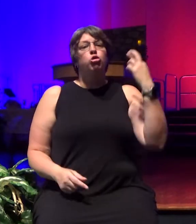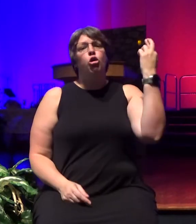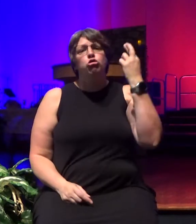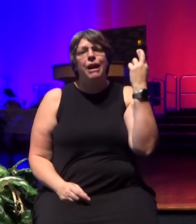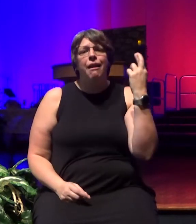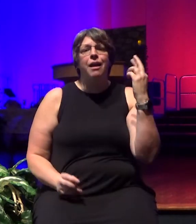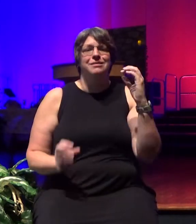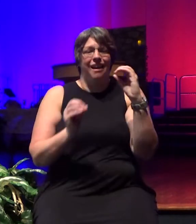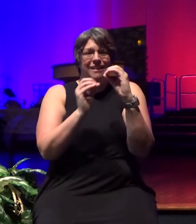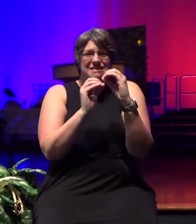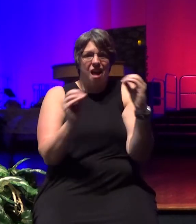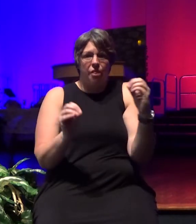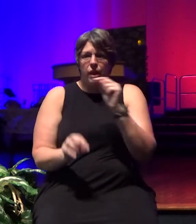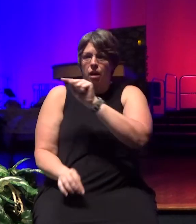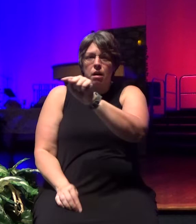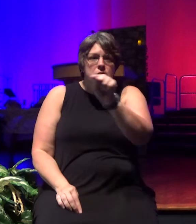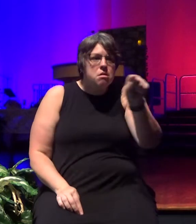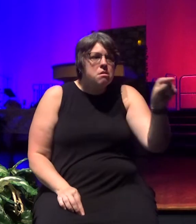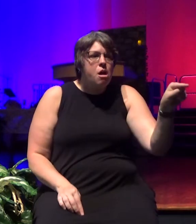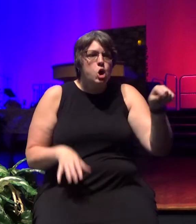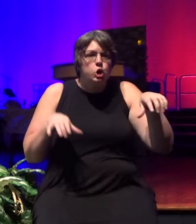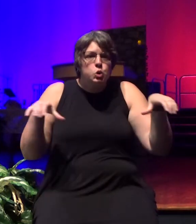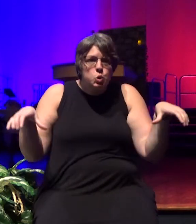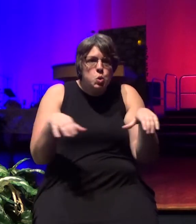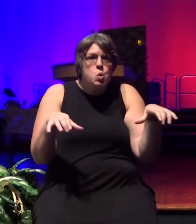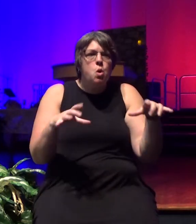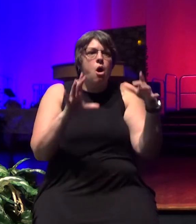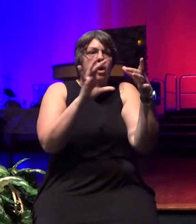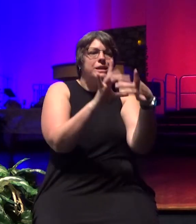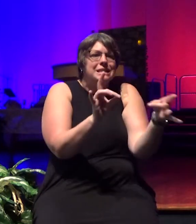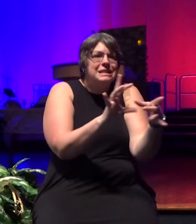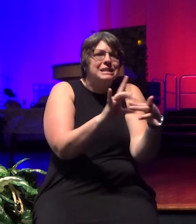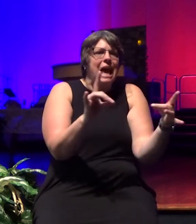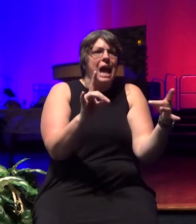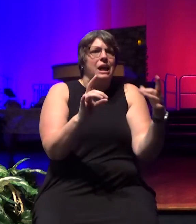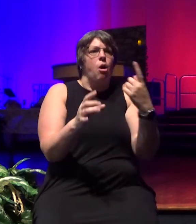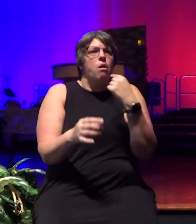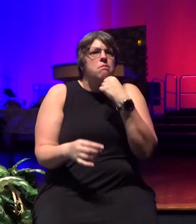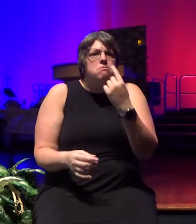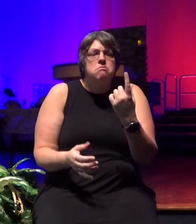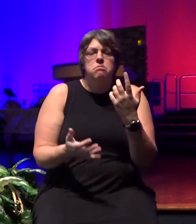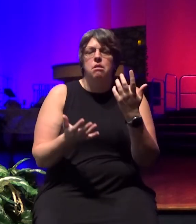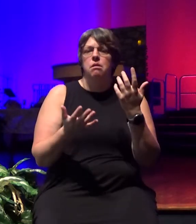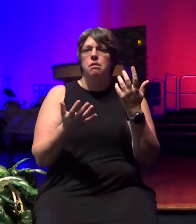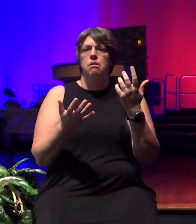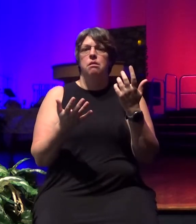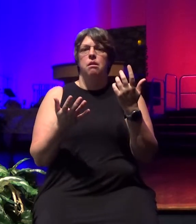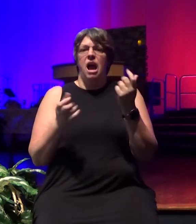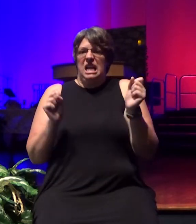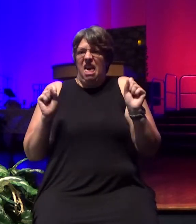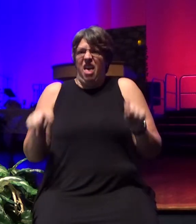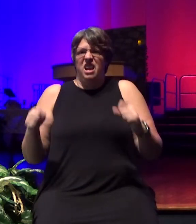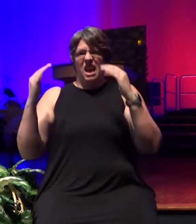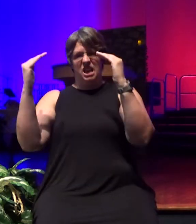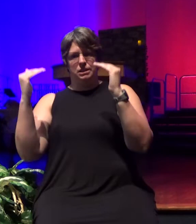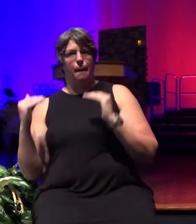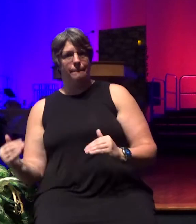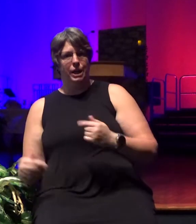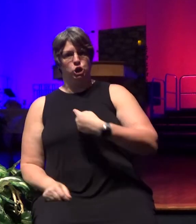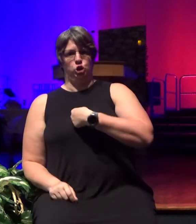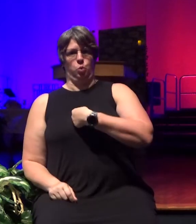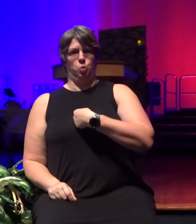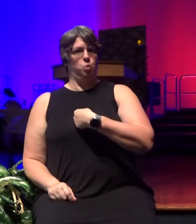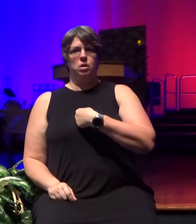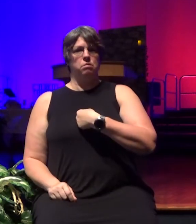to diminish you ultimately, finally. That you can reclaim your spiritual selfhood